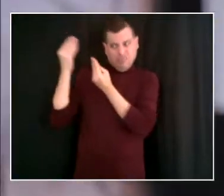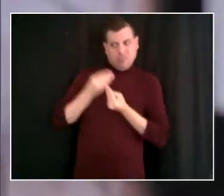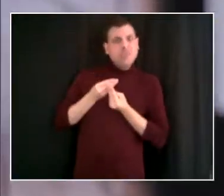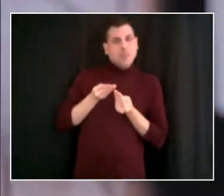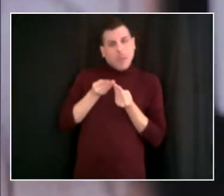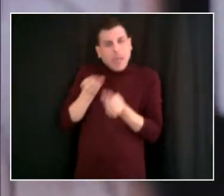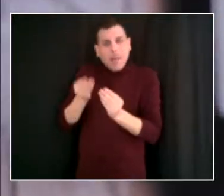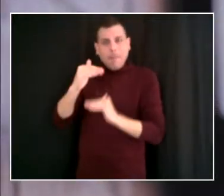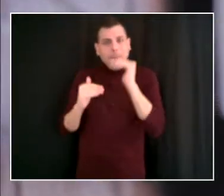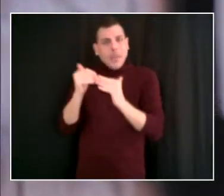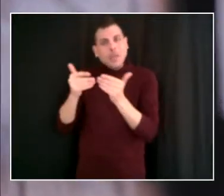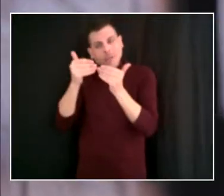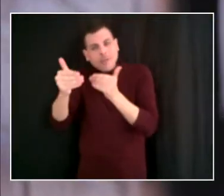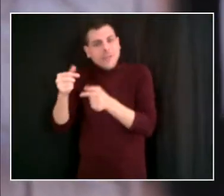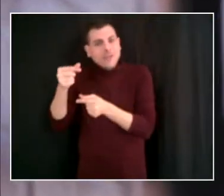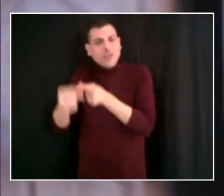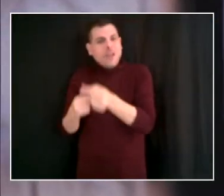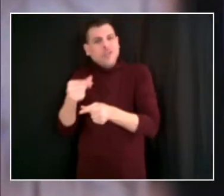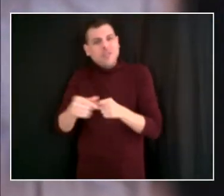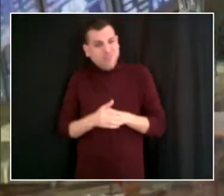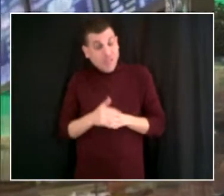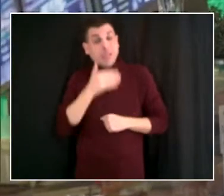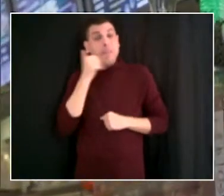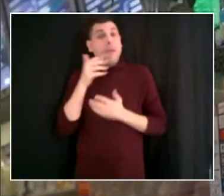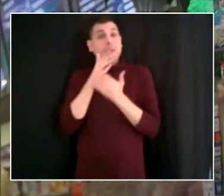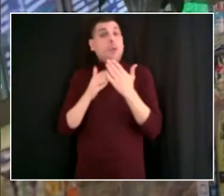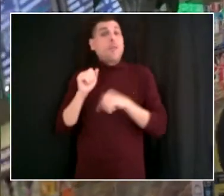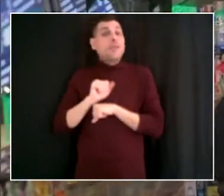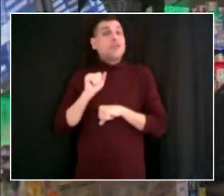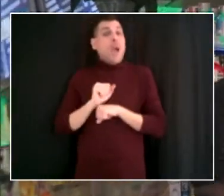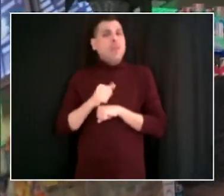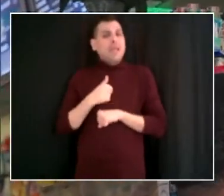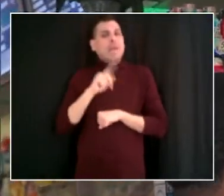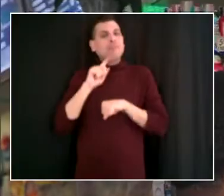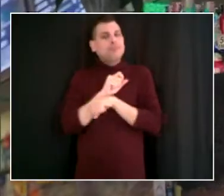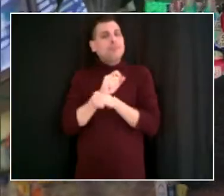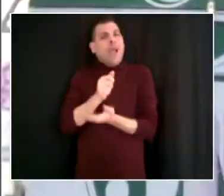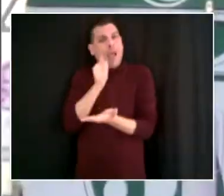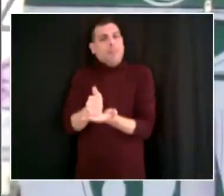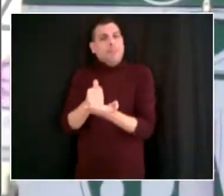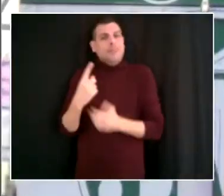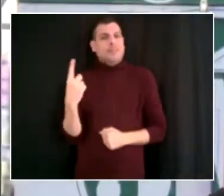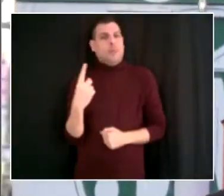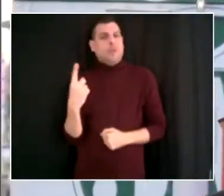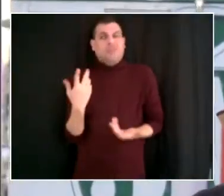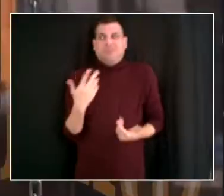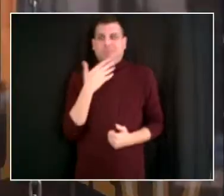part of the job is just knowing that you actually helped someone. That's probably the best part of the day.